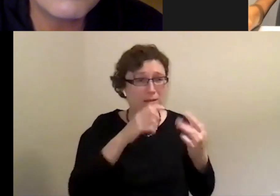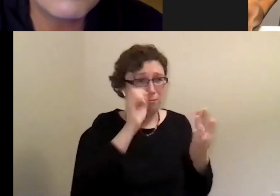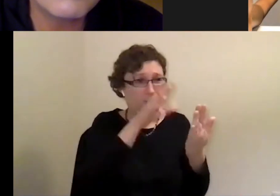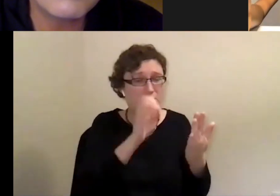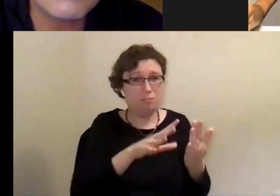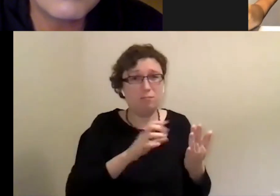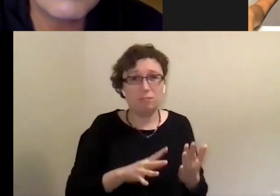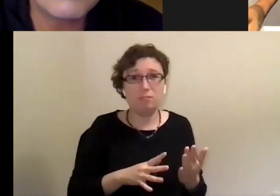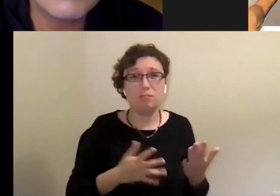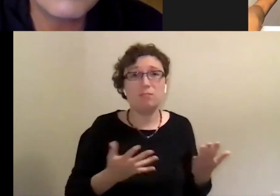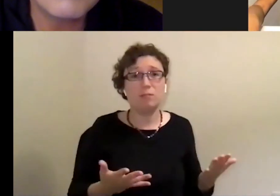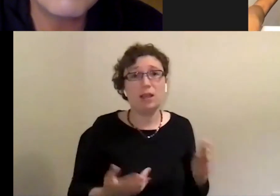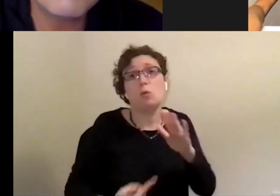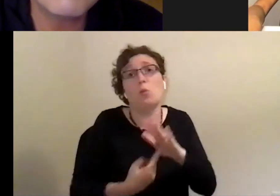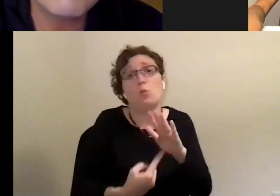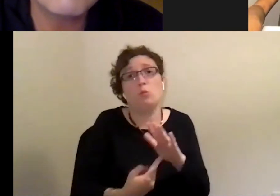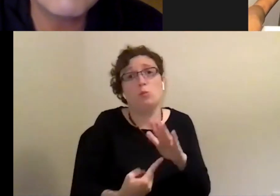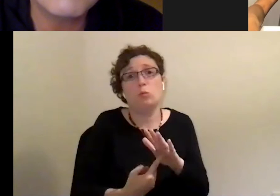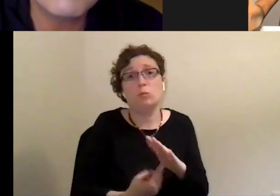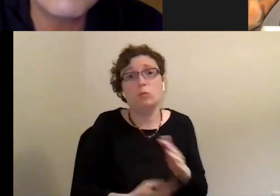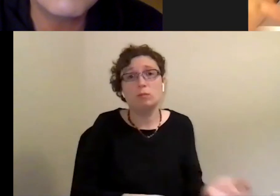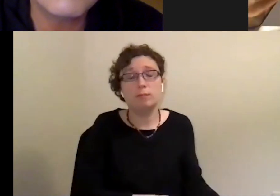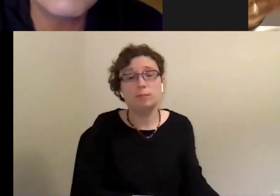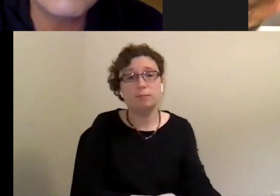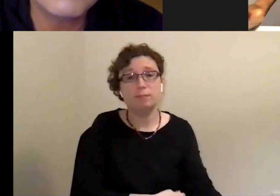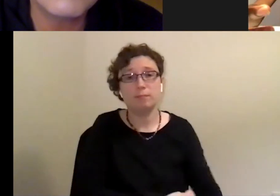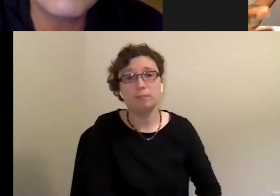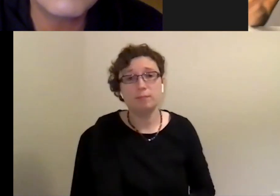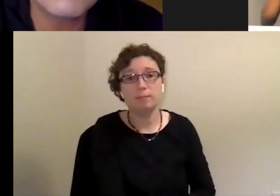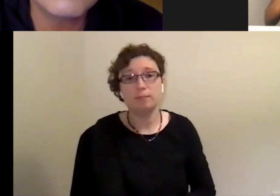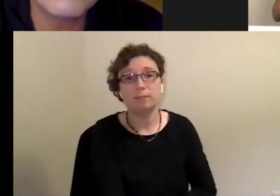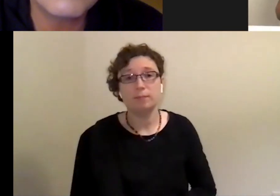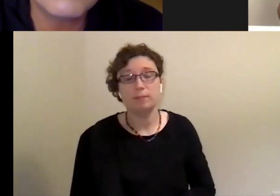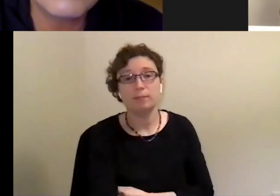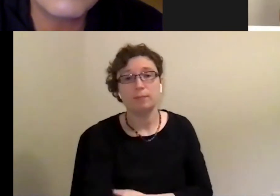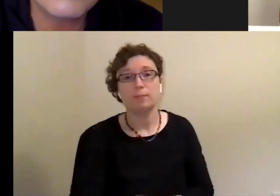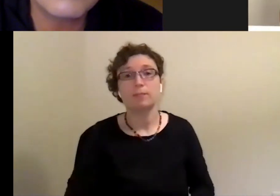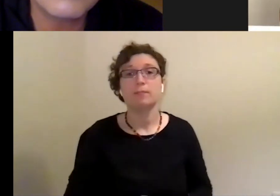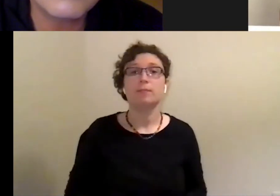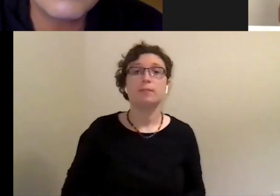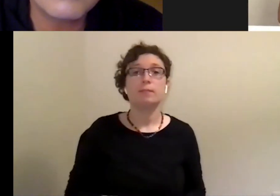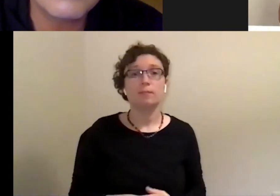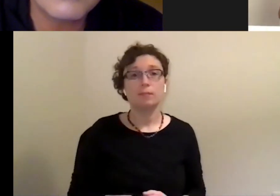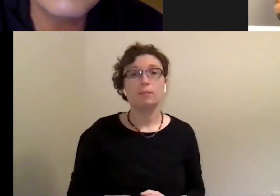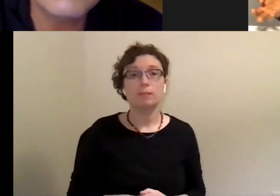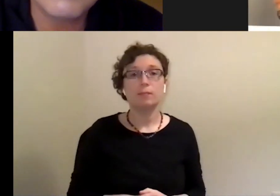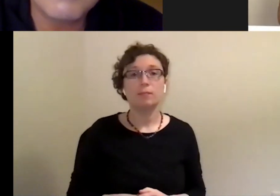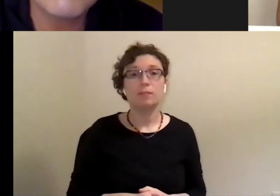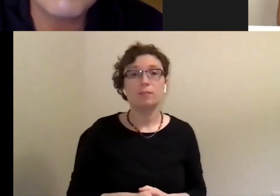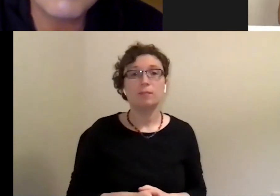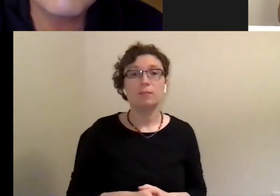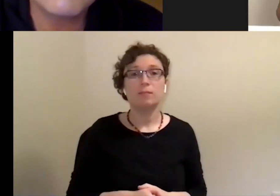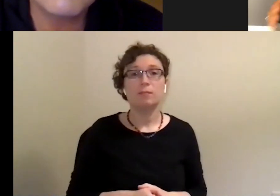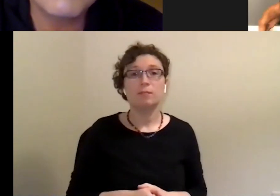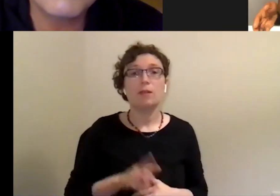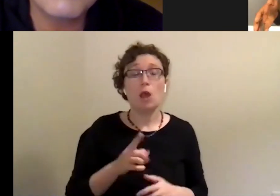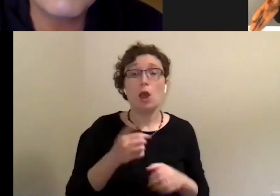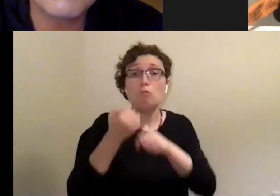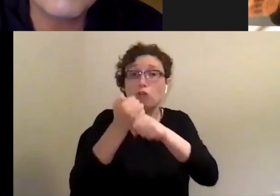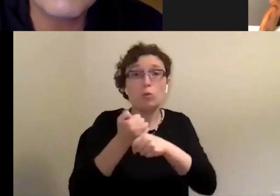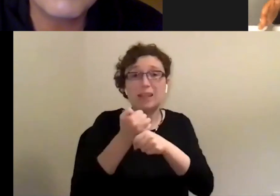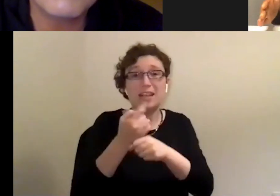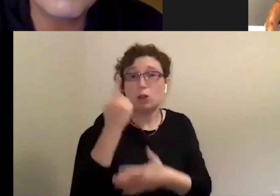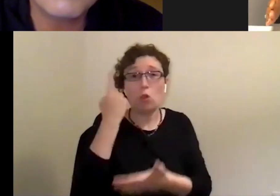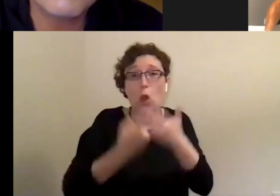protest? But I was saying, the groundwork comes from a lot more than protests. For example, with schools, if I